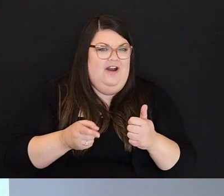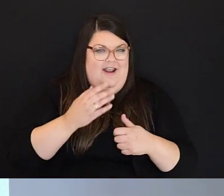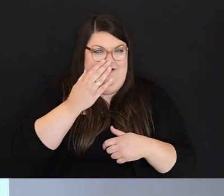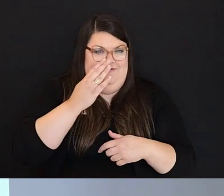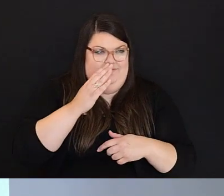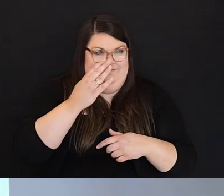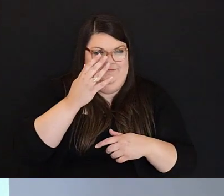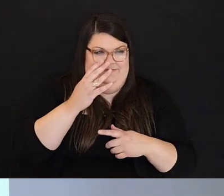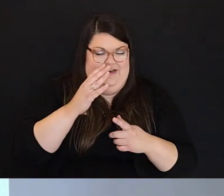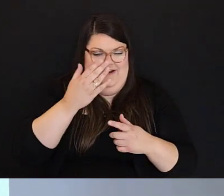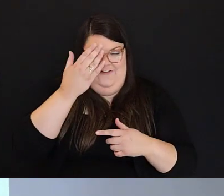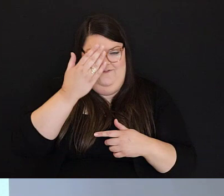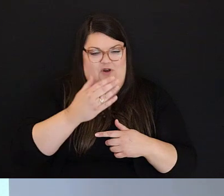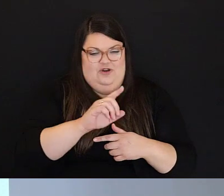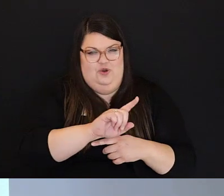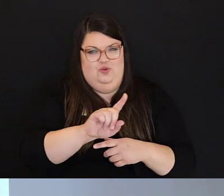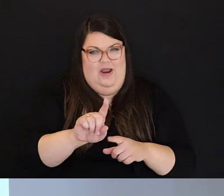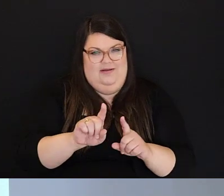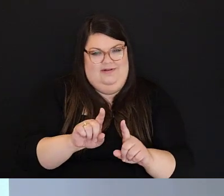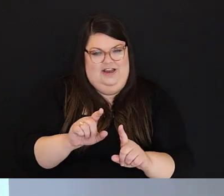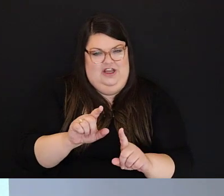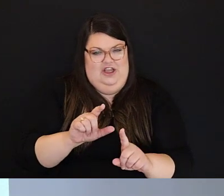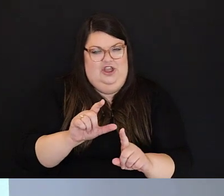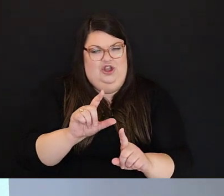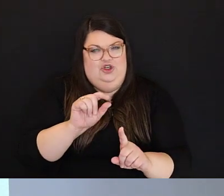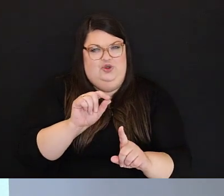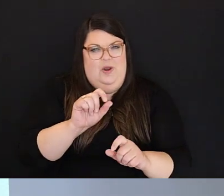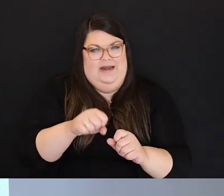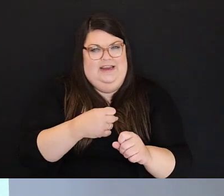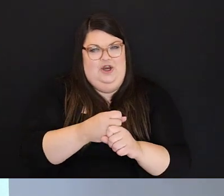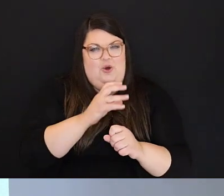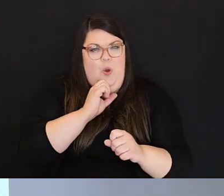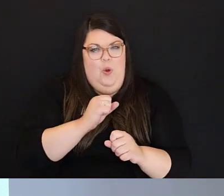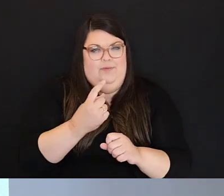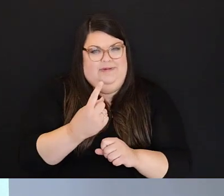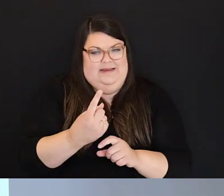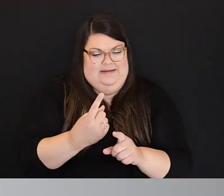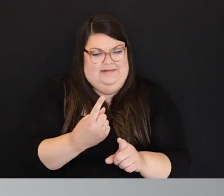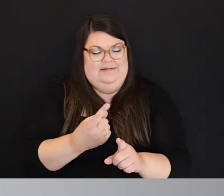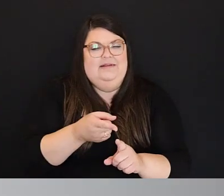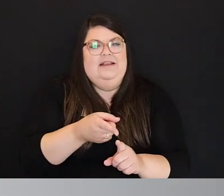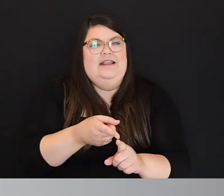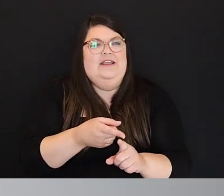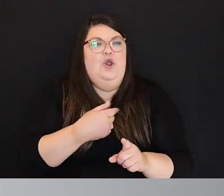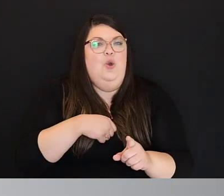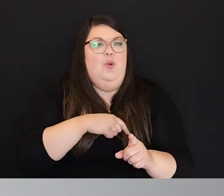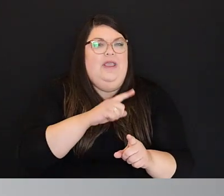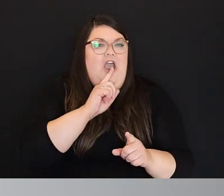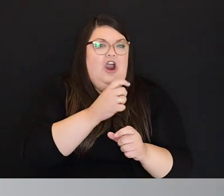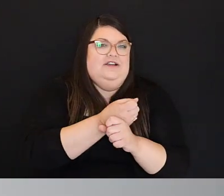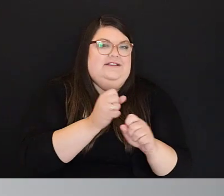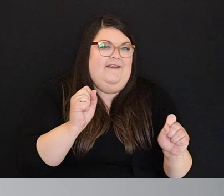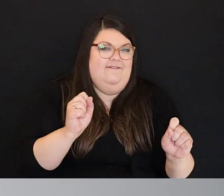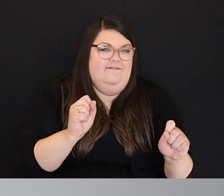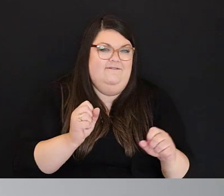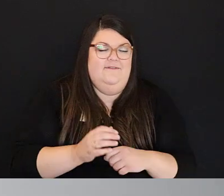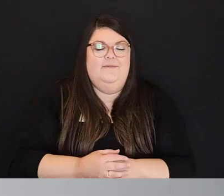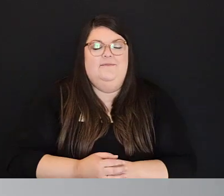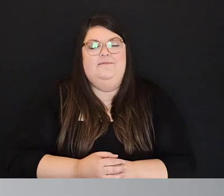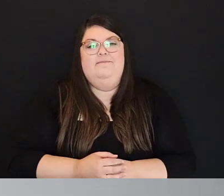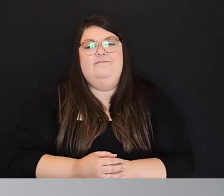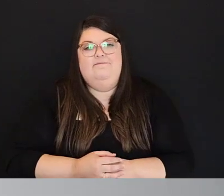of me, and that's like a 20-year-old me, and that's we are safe. And so thinking about